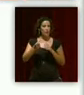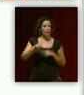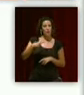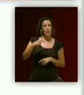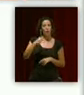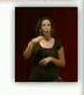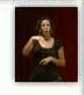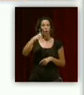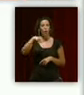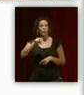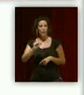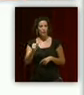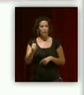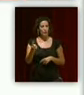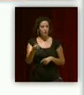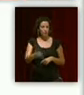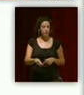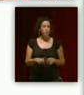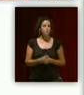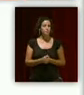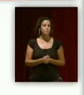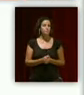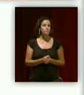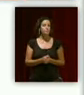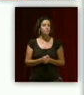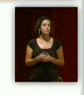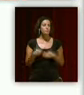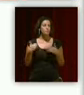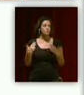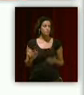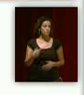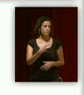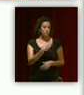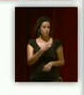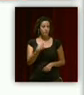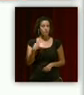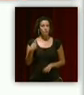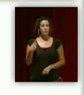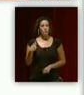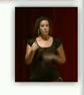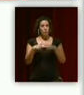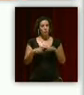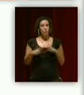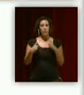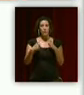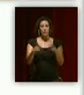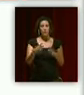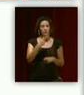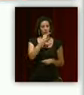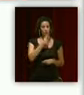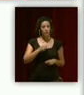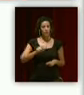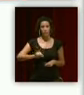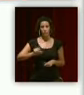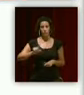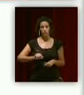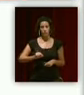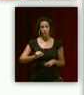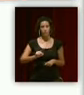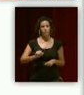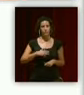subject's head, and you apply a gel, which is similar to hair gel, and the equipment